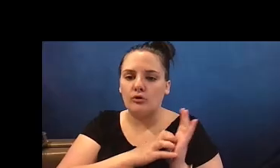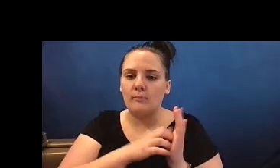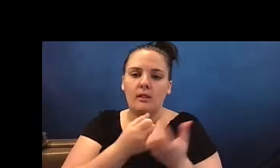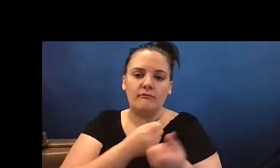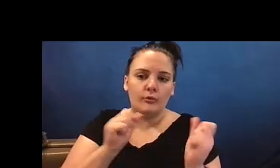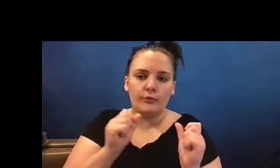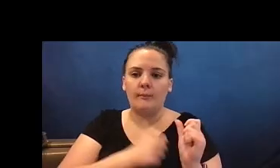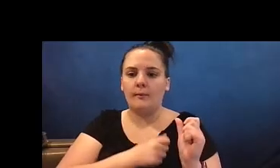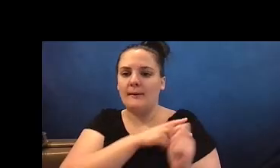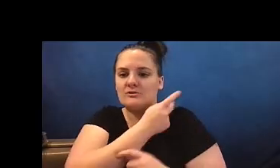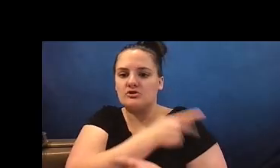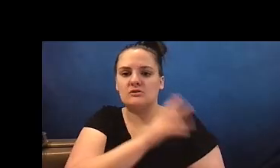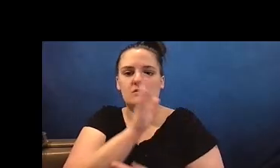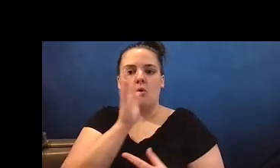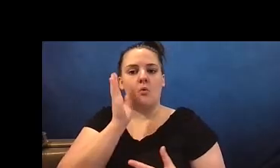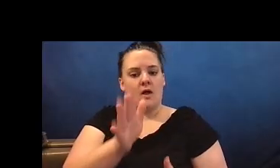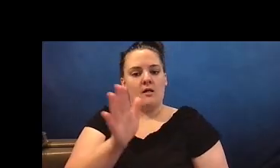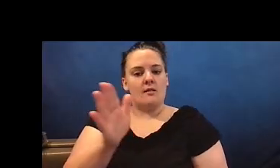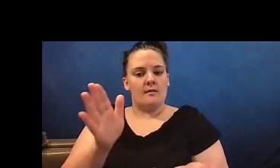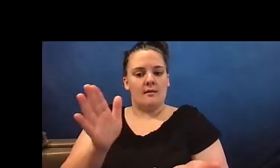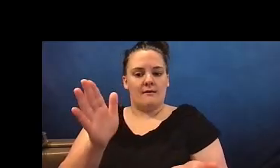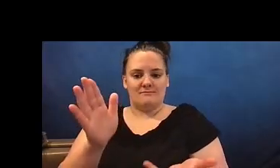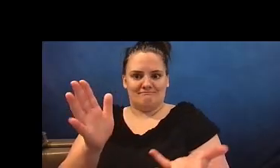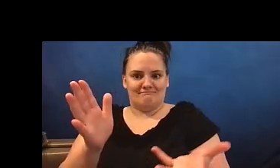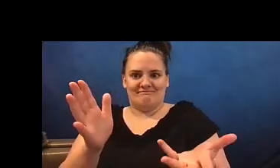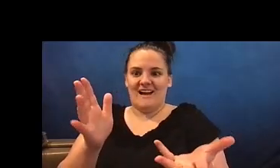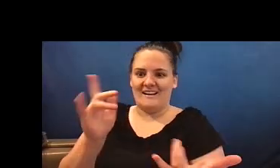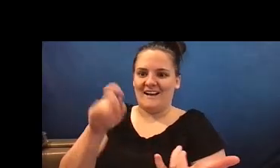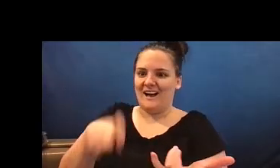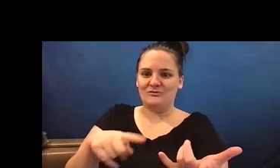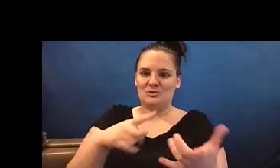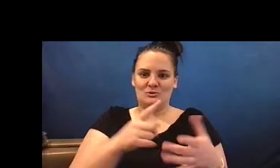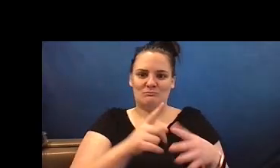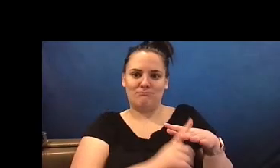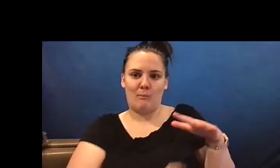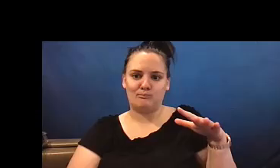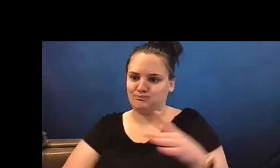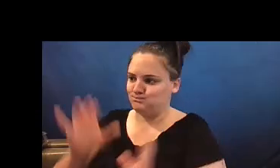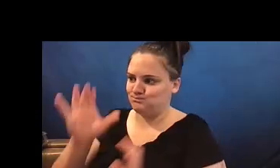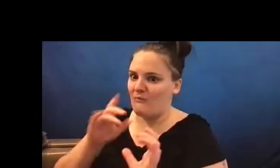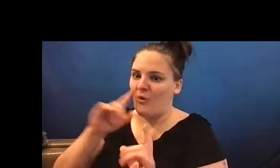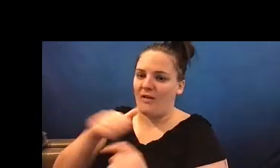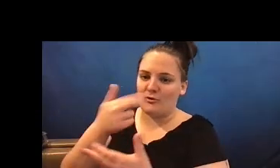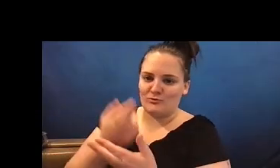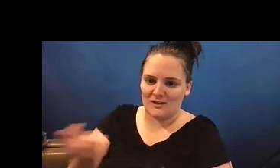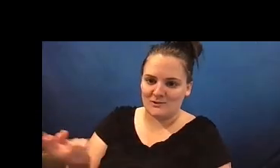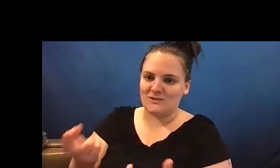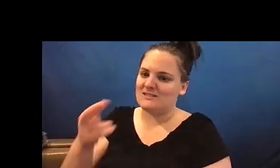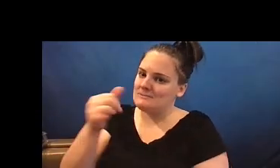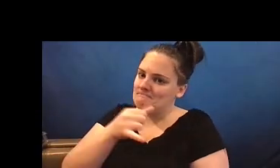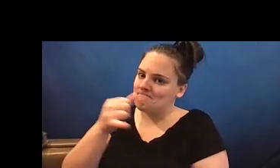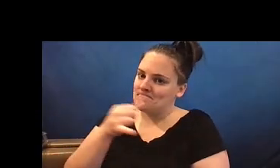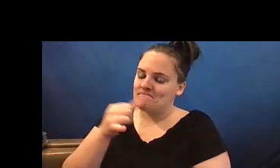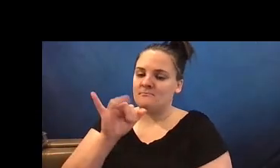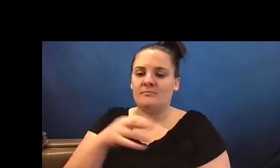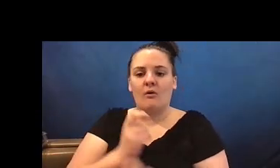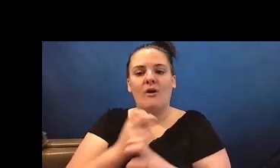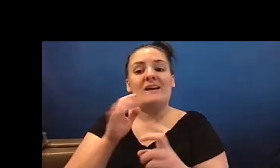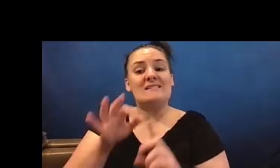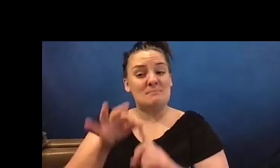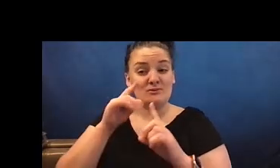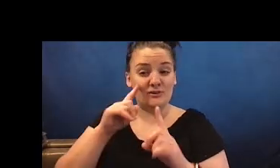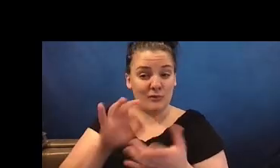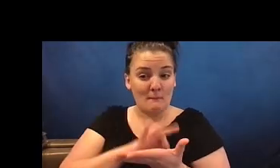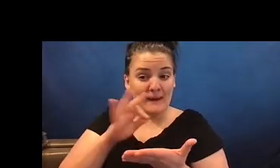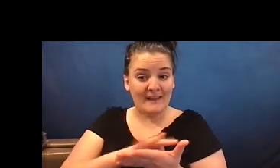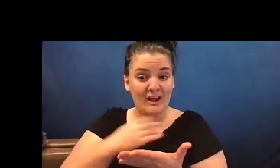it's going to be more expensive for the state and hold pharma and the payers responsible, especially Medicare Advantage. And I